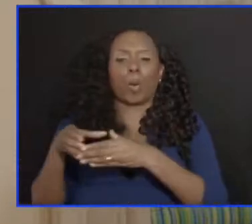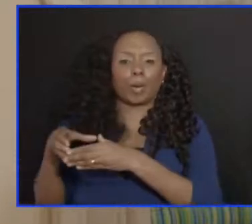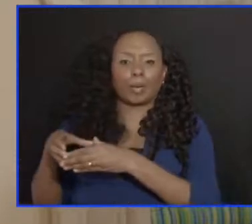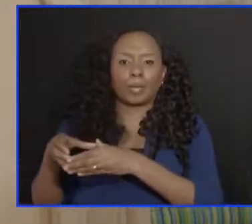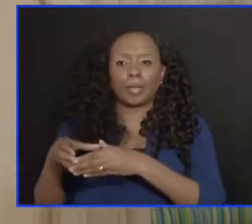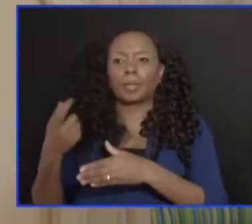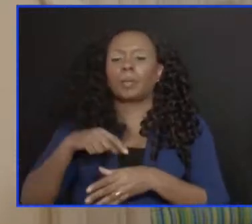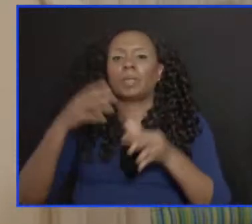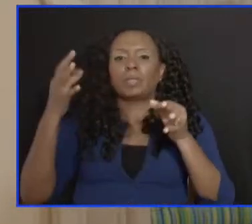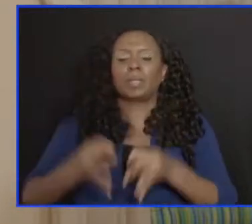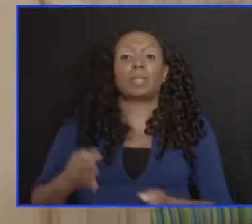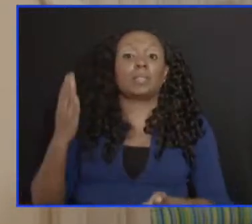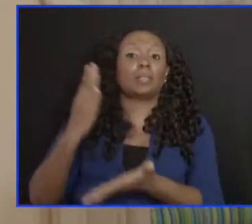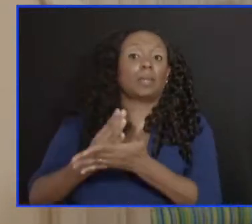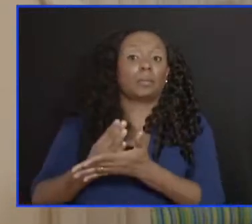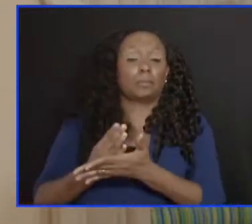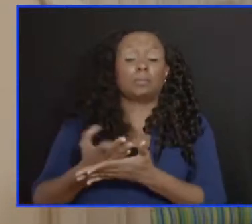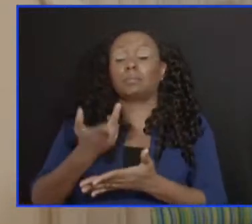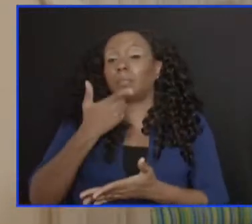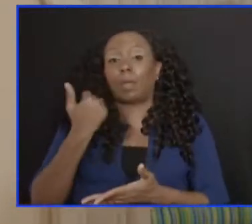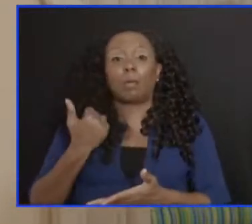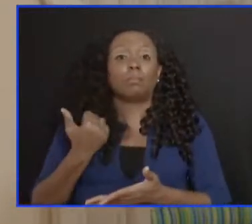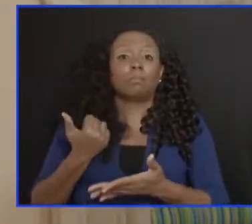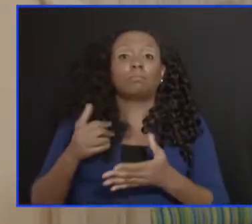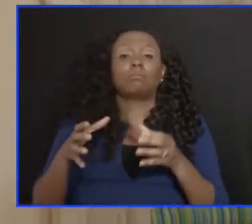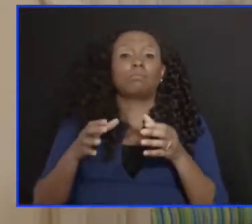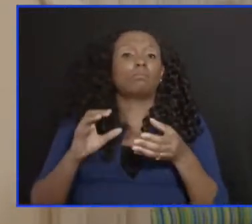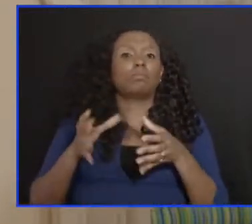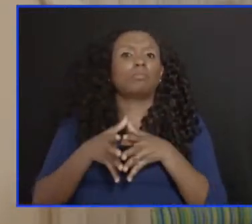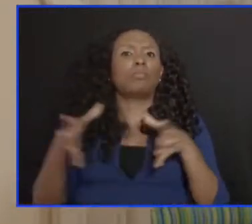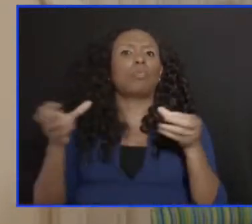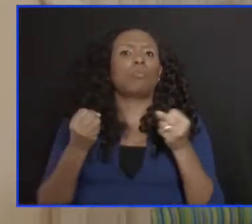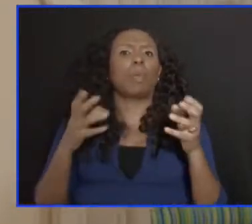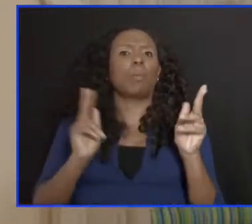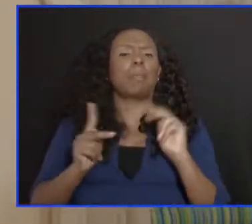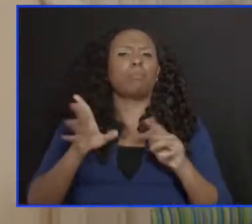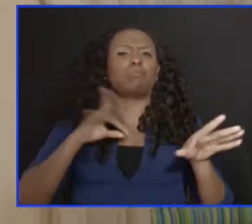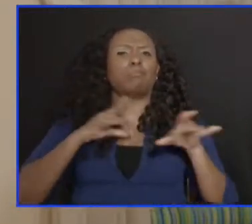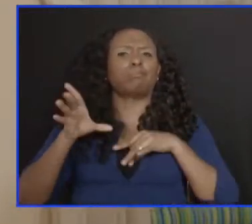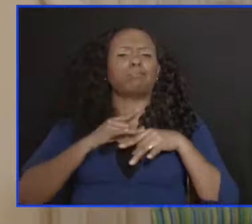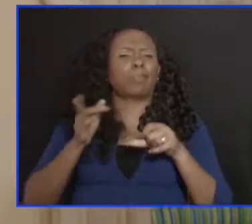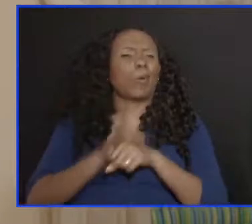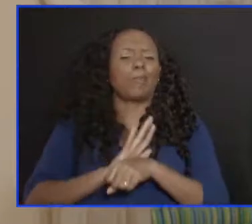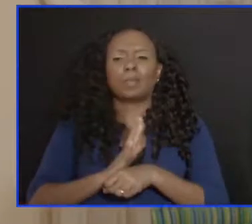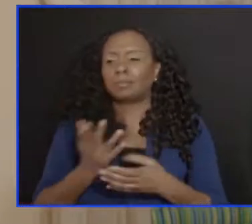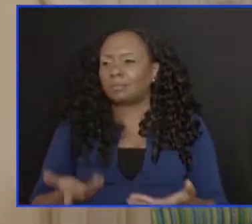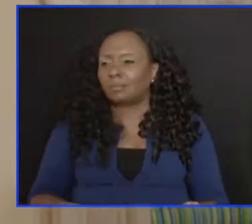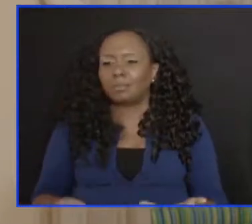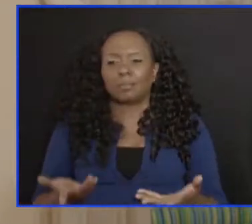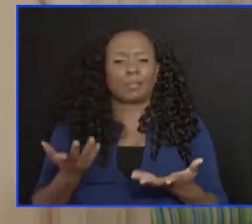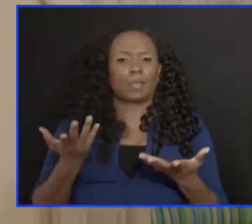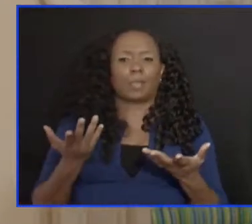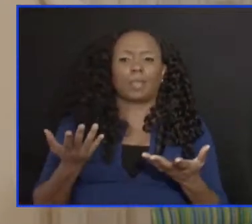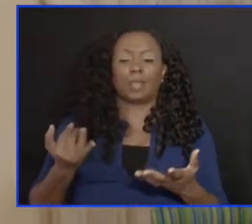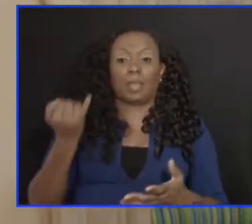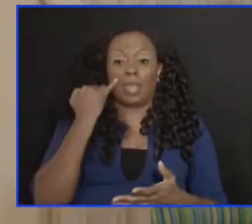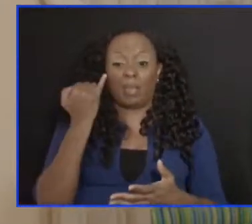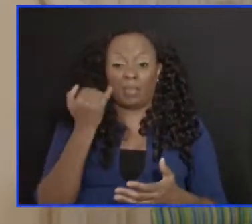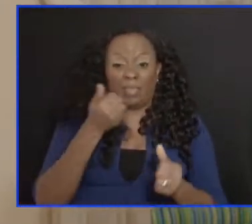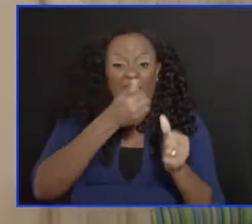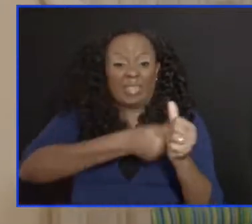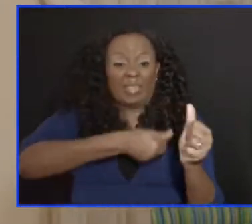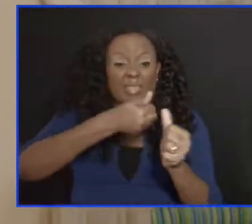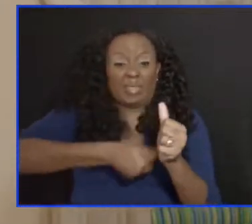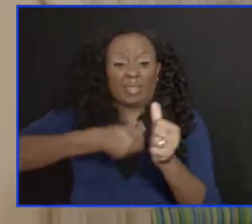extremely high, and it was going to be very disruptive to businesses, organizations, institutions if every person